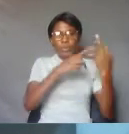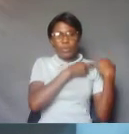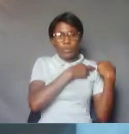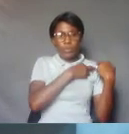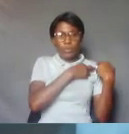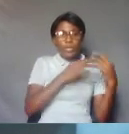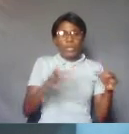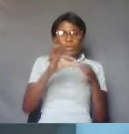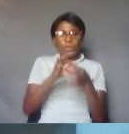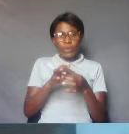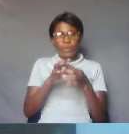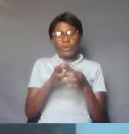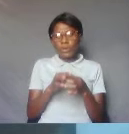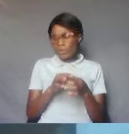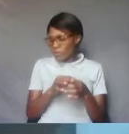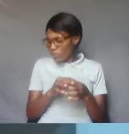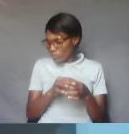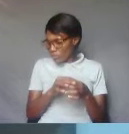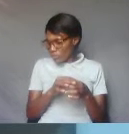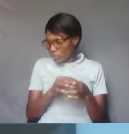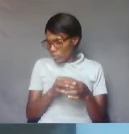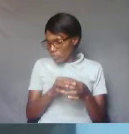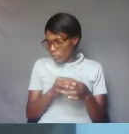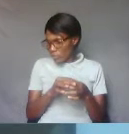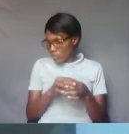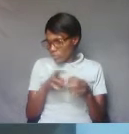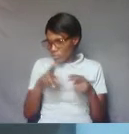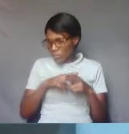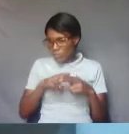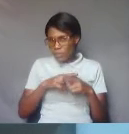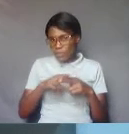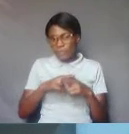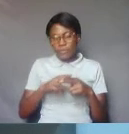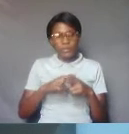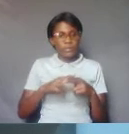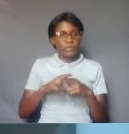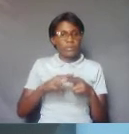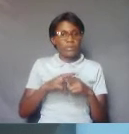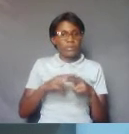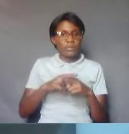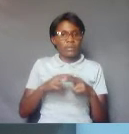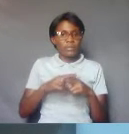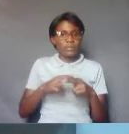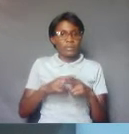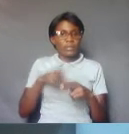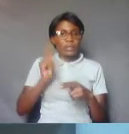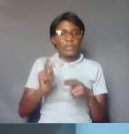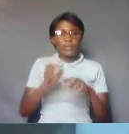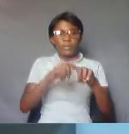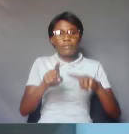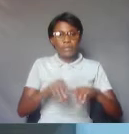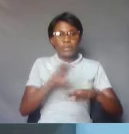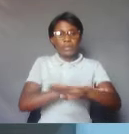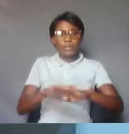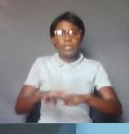by frightened friends, alters taboos of physical avoidance of disability and calls followers to reconsider